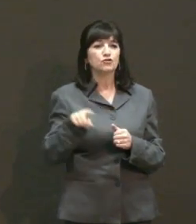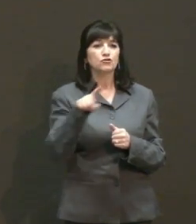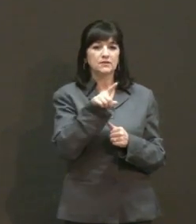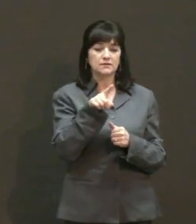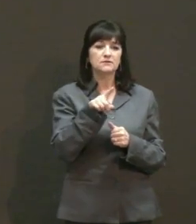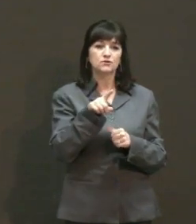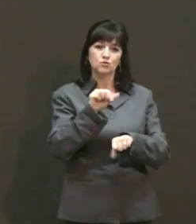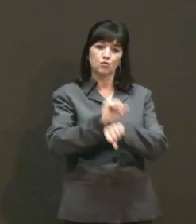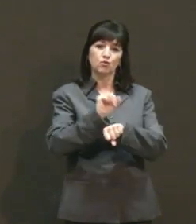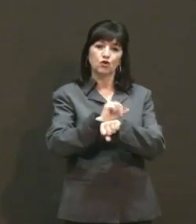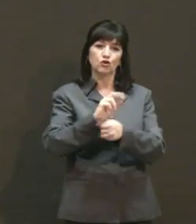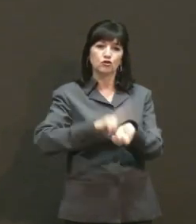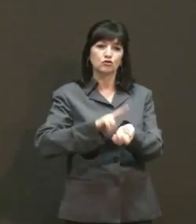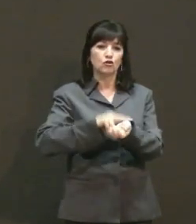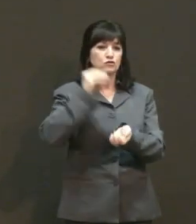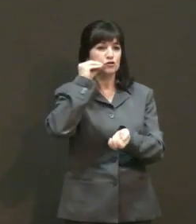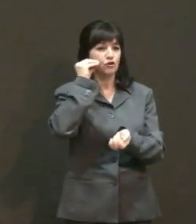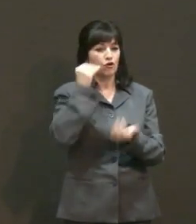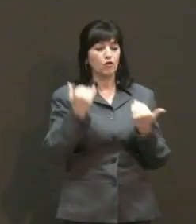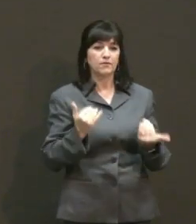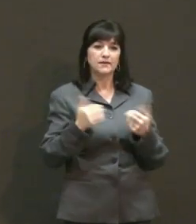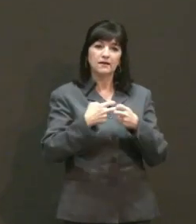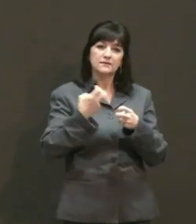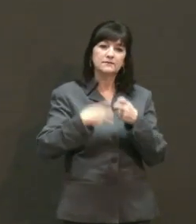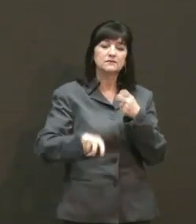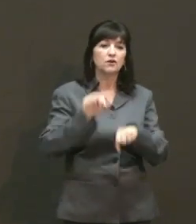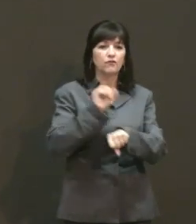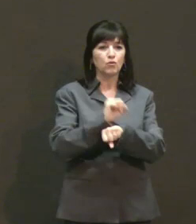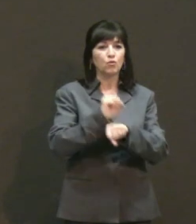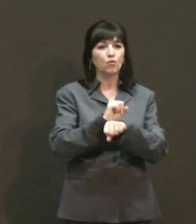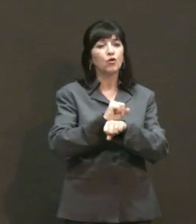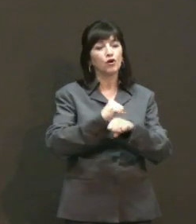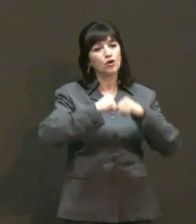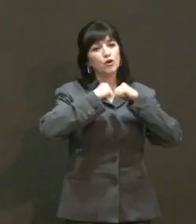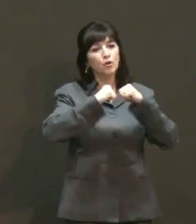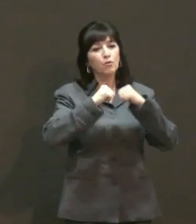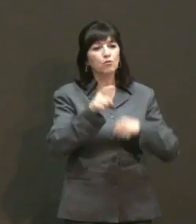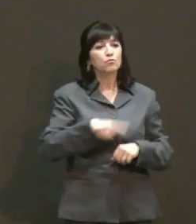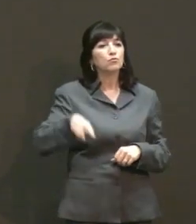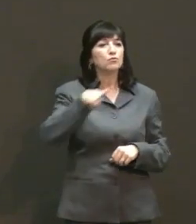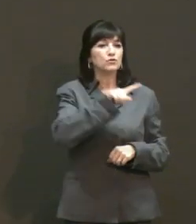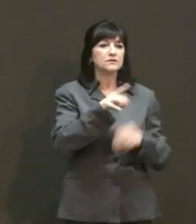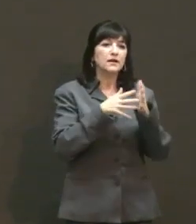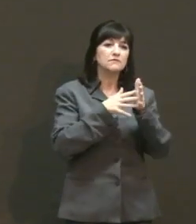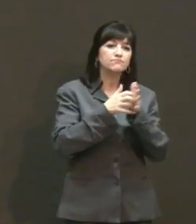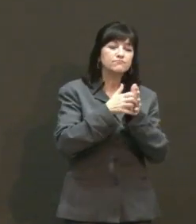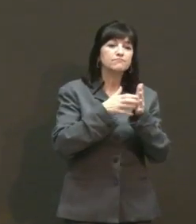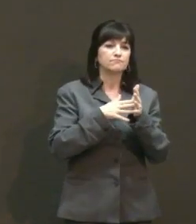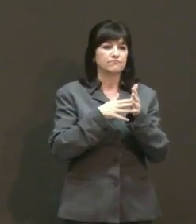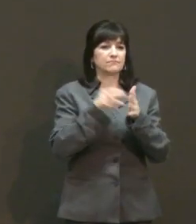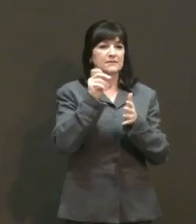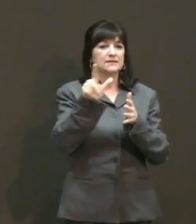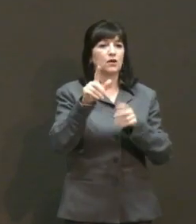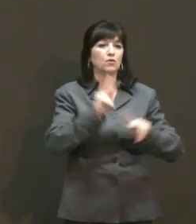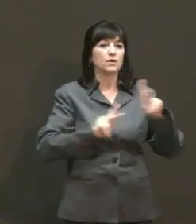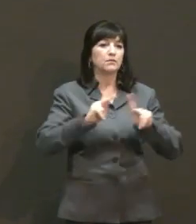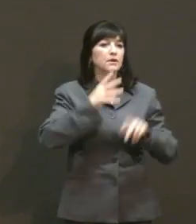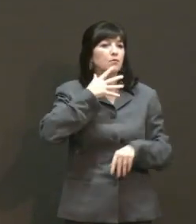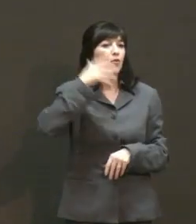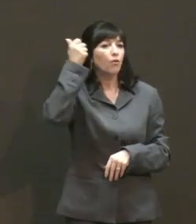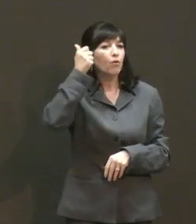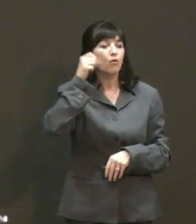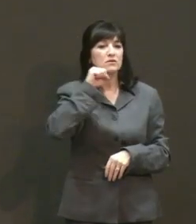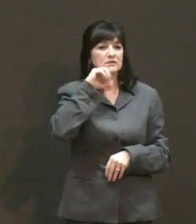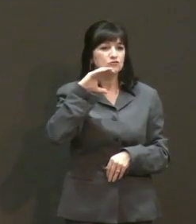activity through this pandemic, protecting the Delawareans who are most at risk here. And I'm going to